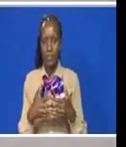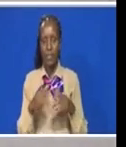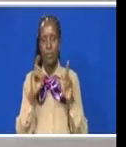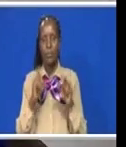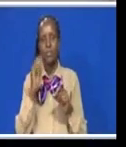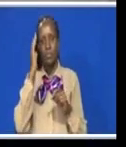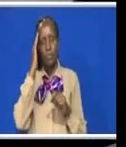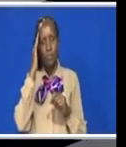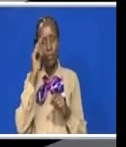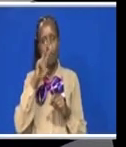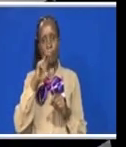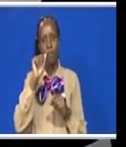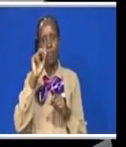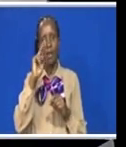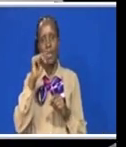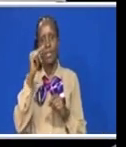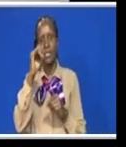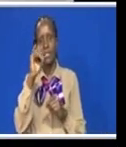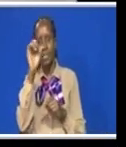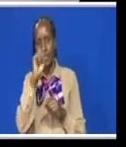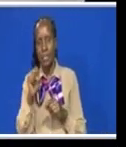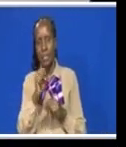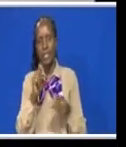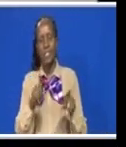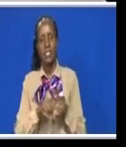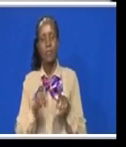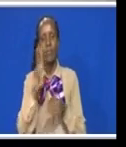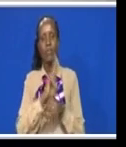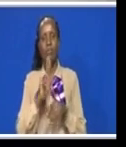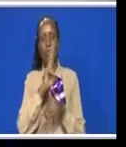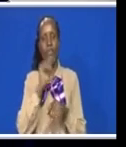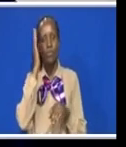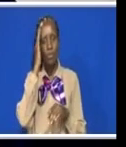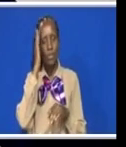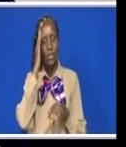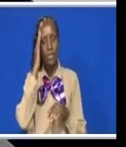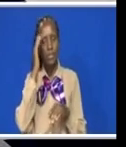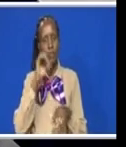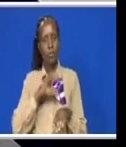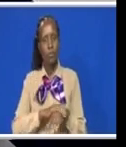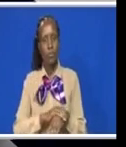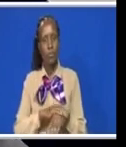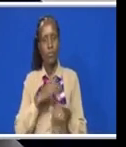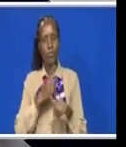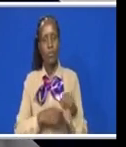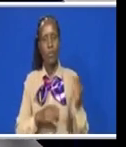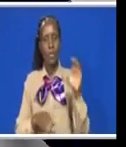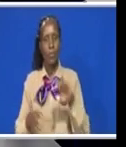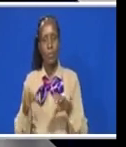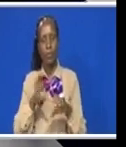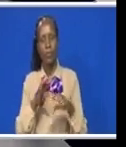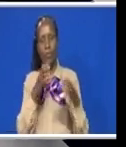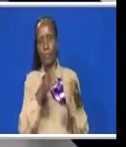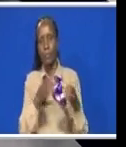the valencies. You also need to use the knowledge acquired in the chemical families